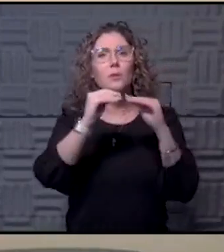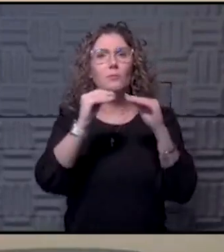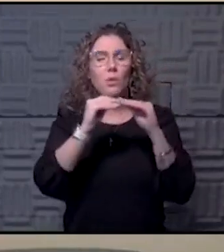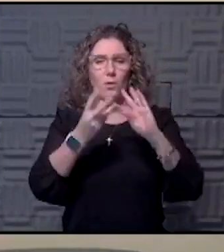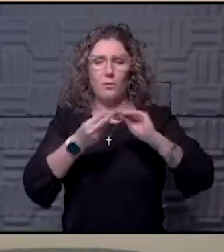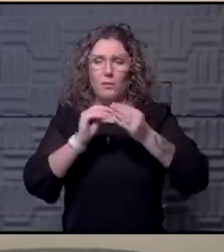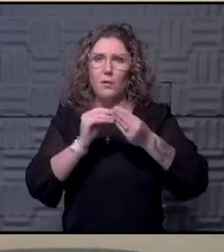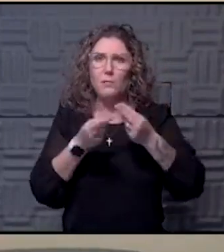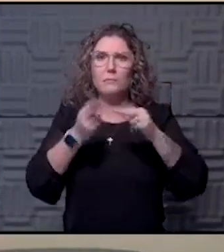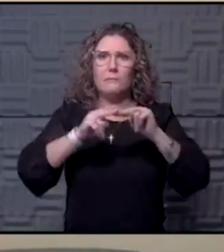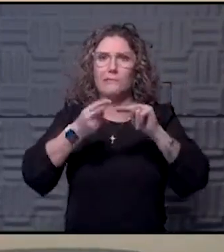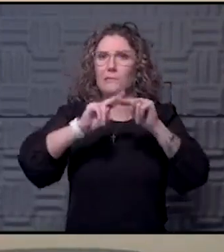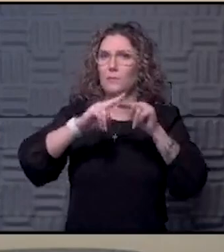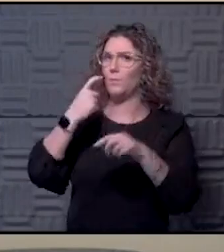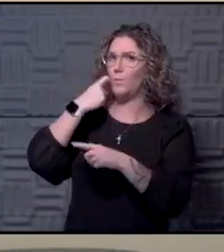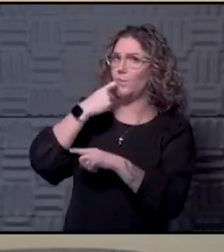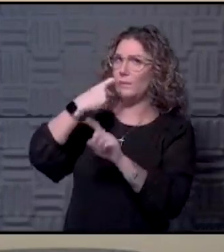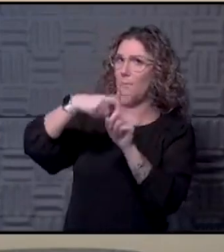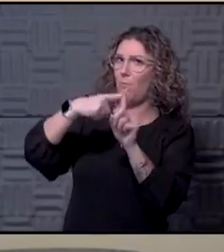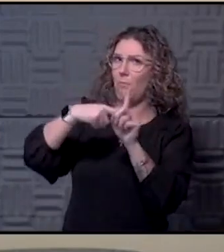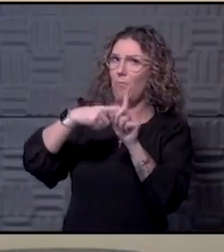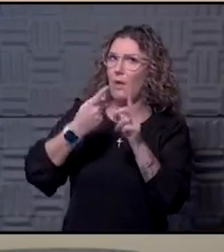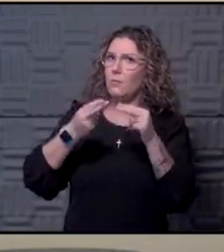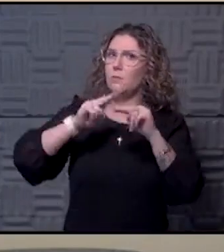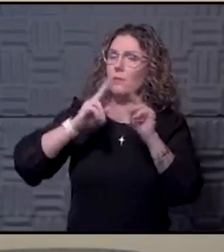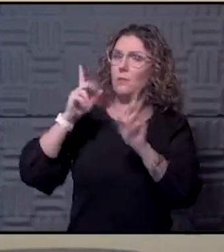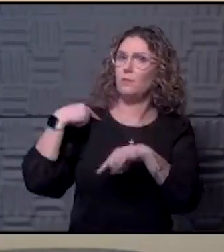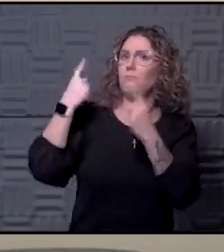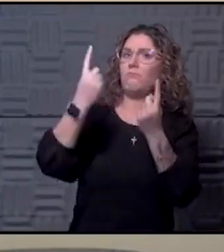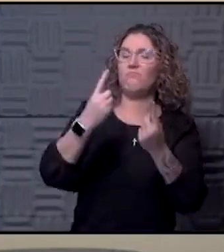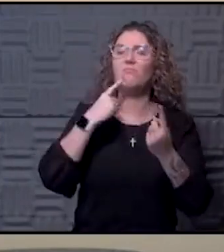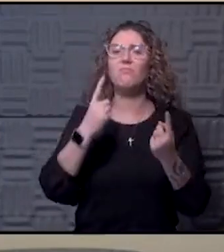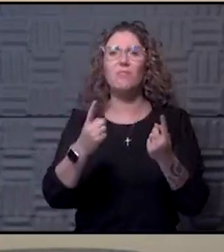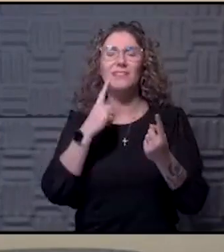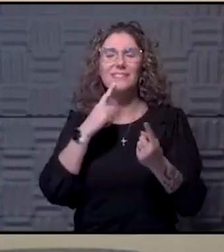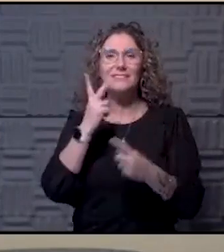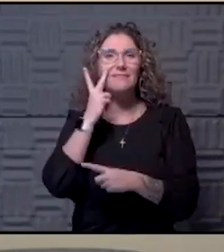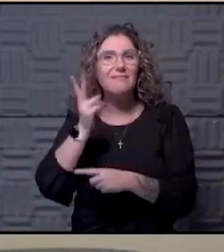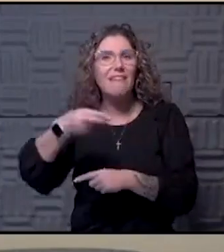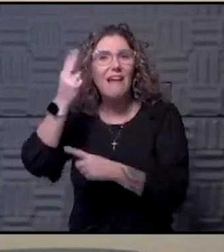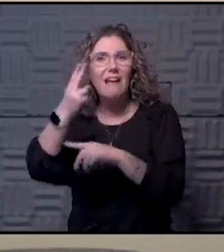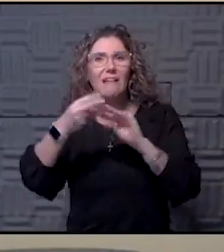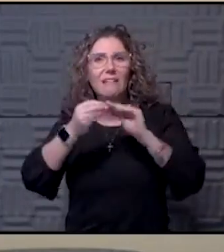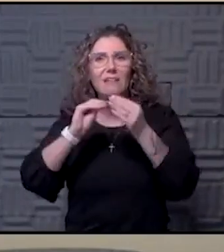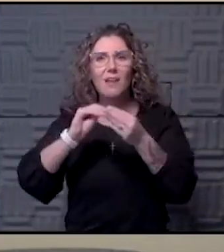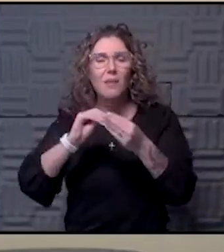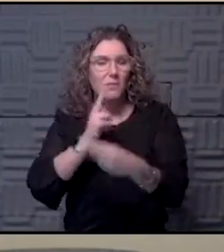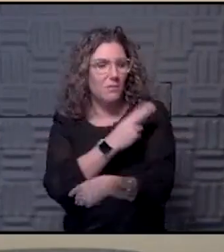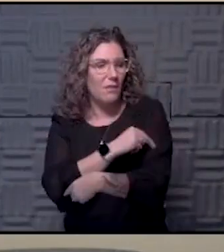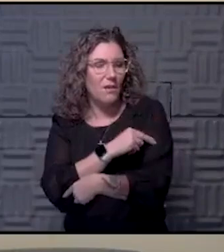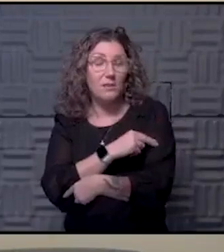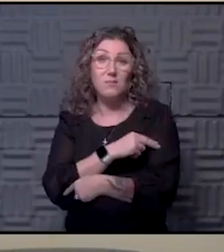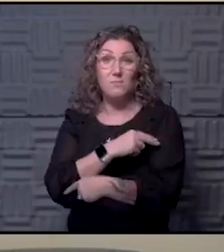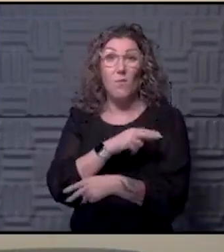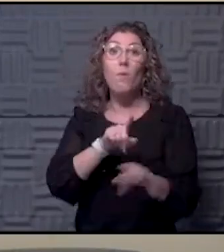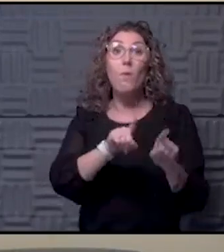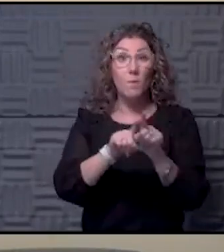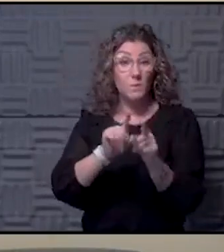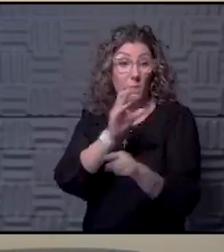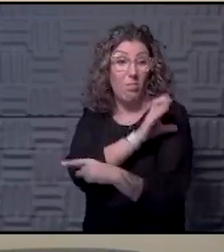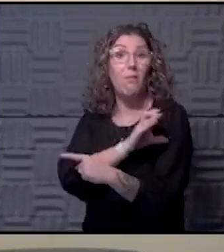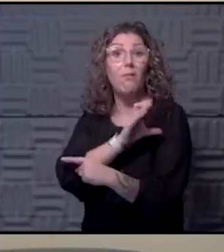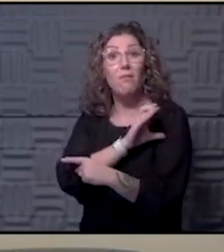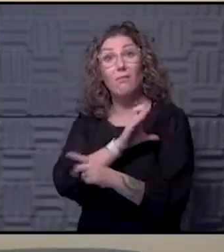have gone up over the last couple of months. Just like we've seen higher numbers in the hospital, we're seeing higher numbers in our clinic